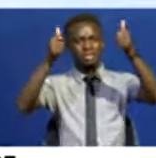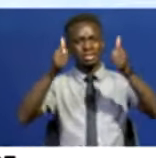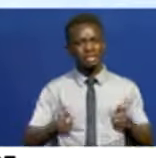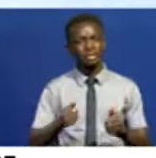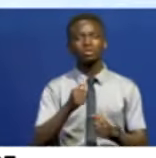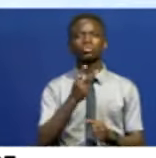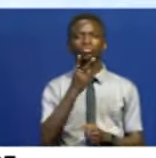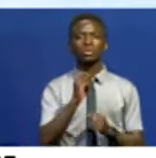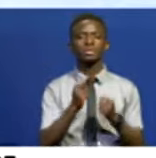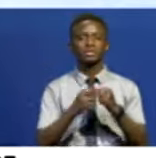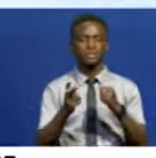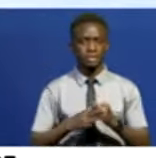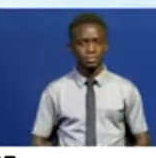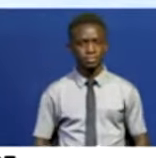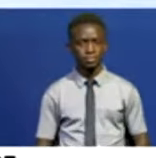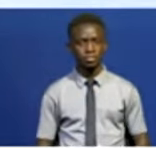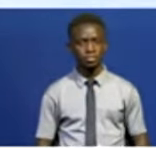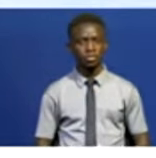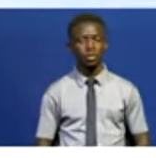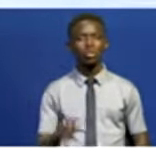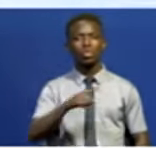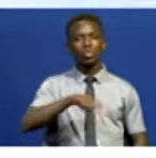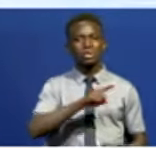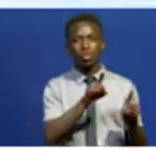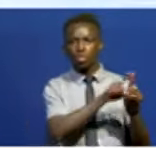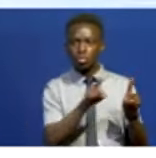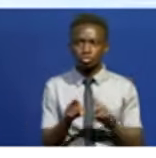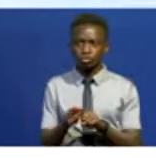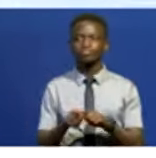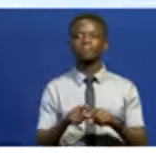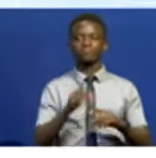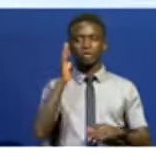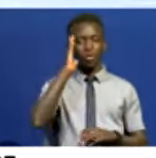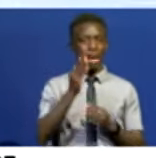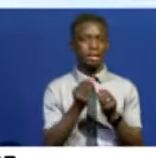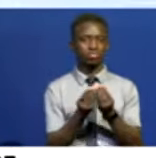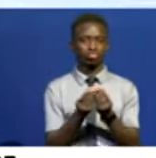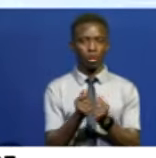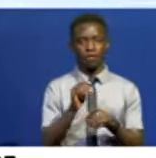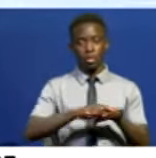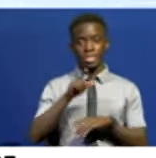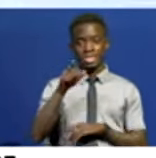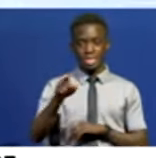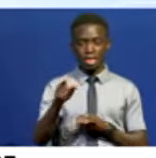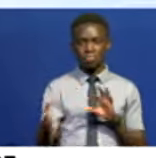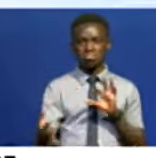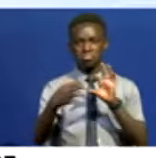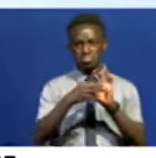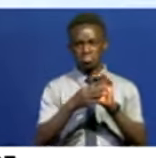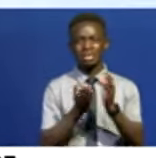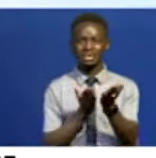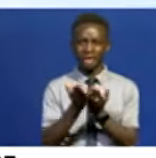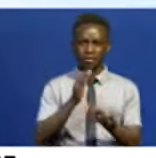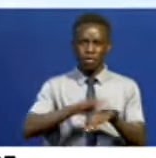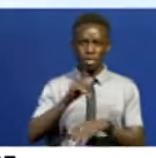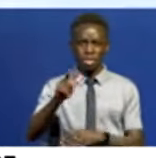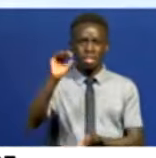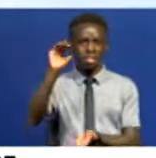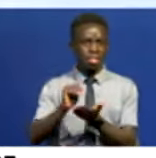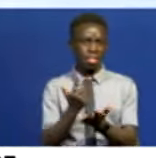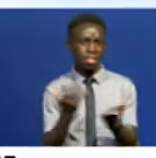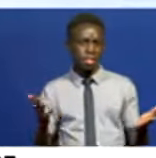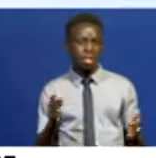2017. We will also adequately cater for this and closely linked products, but reduce ambiguities